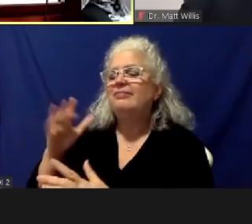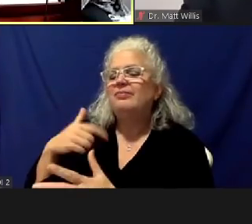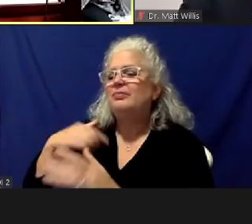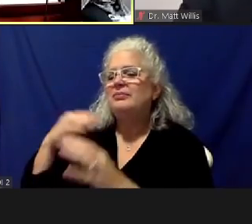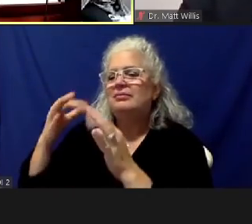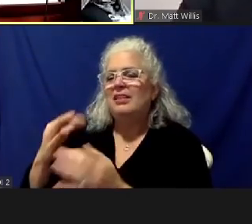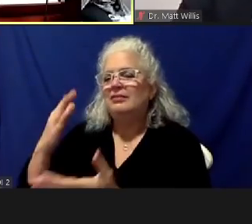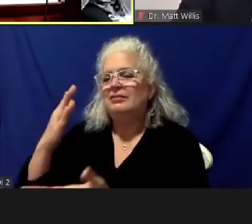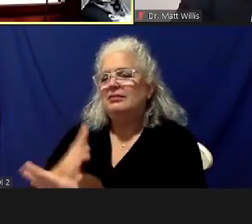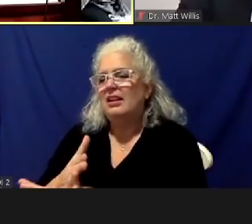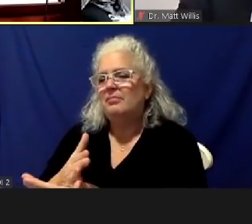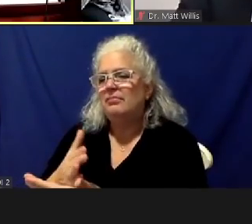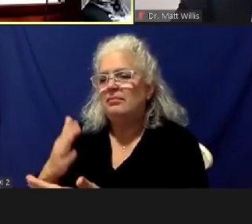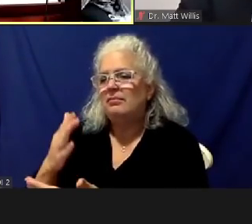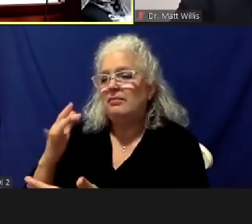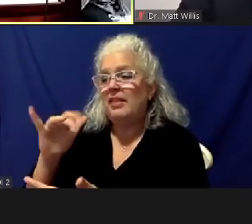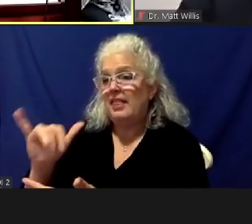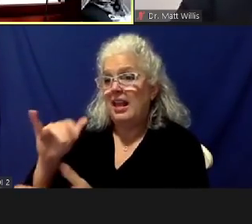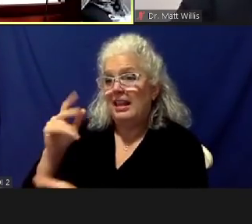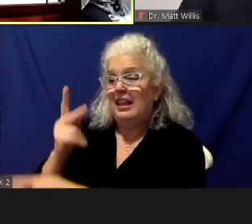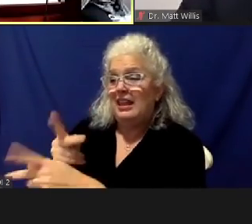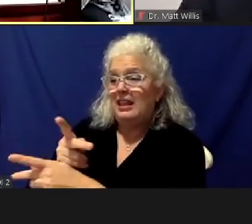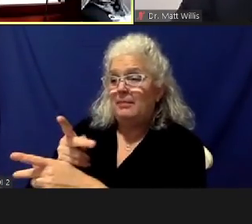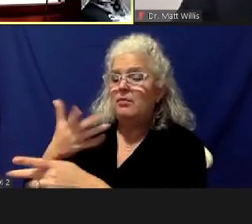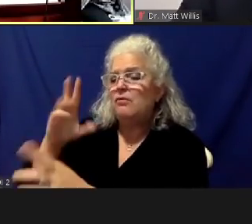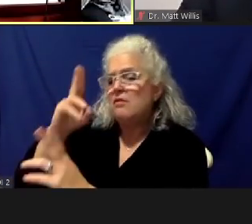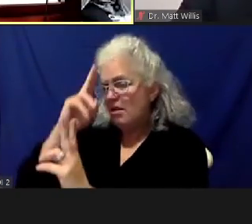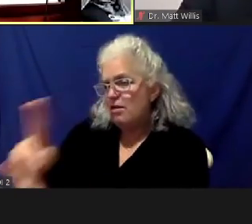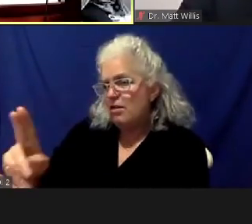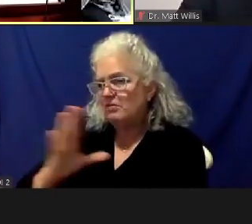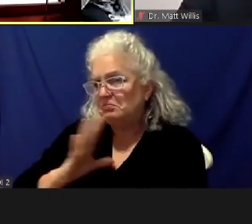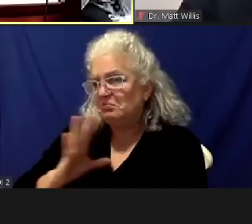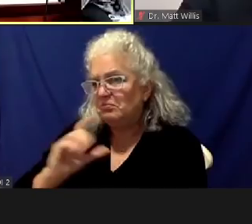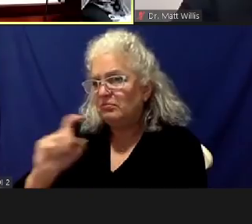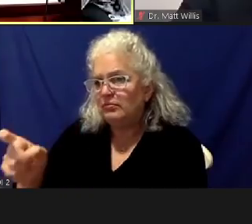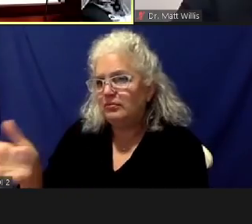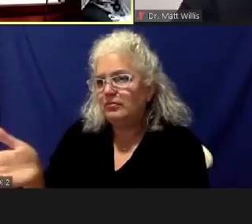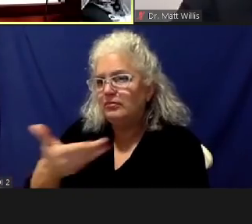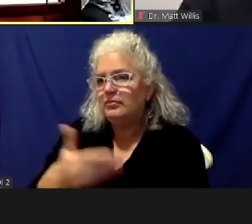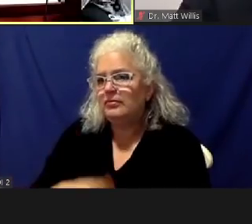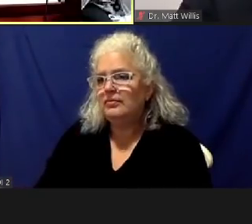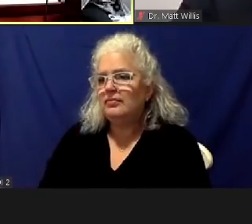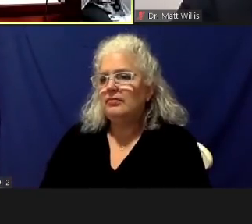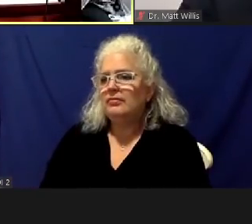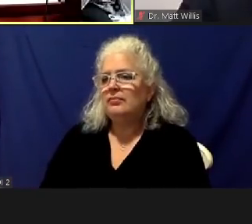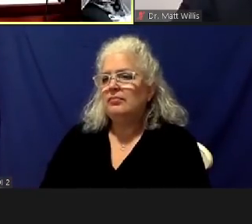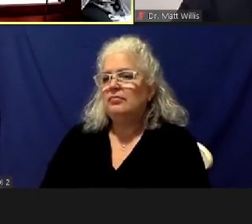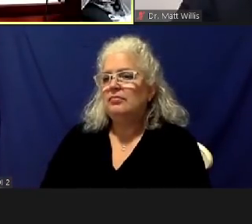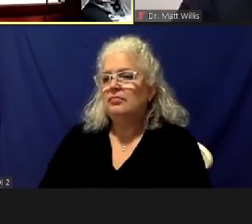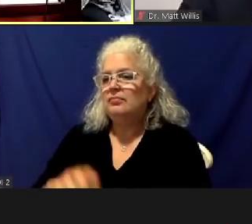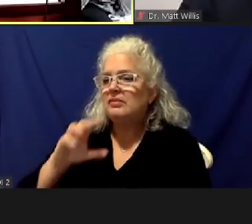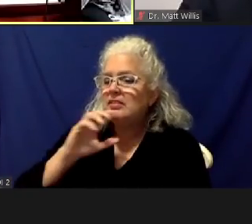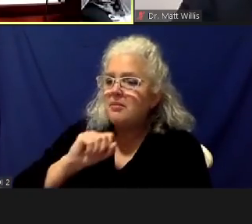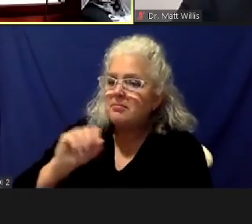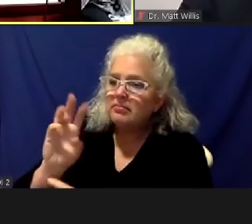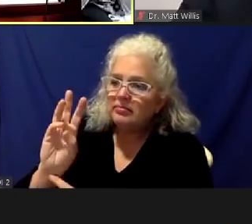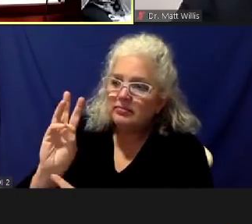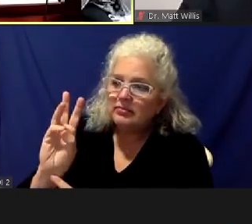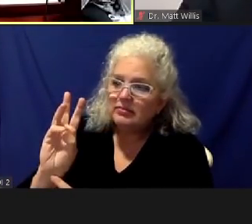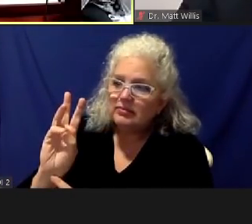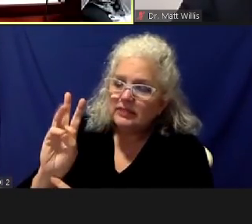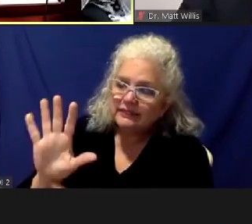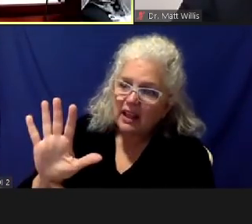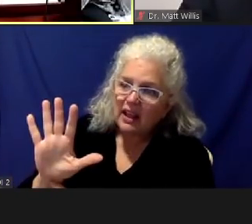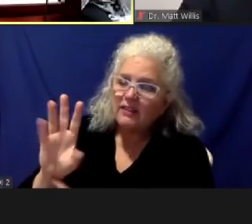the ages of 65 and 74 who do have appointments based on that, maybe 3 days of open appointments for that.